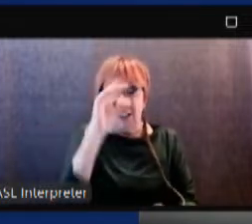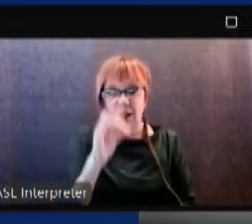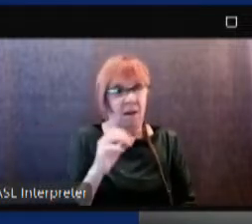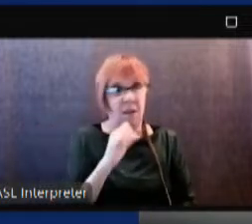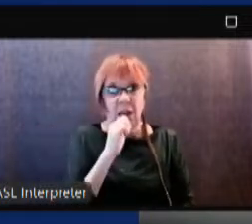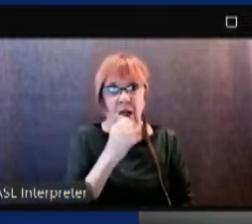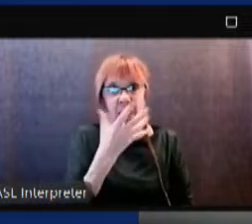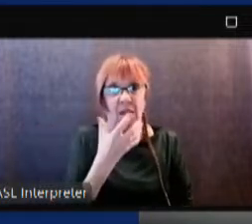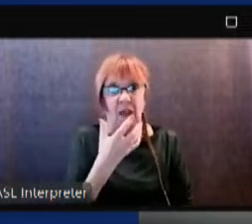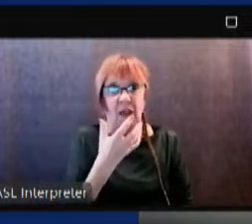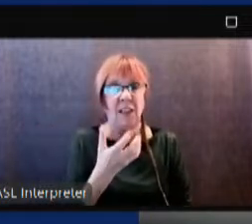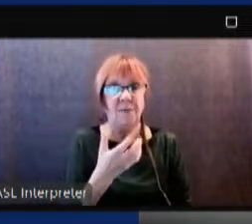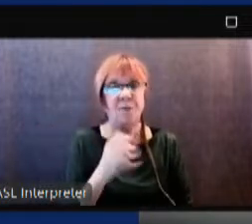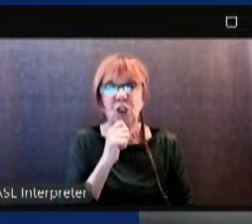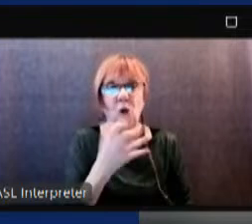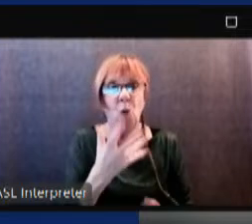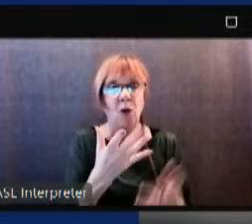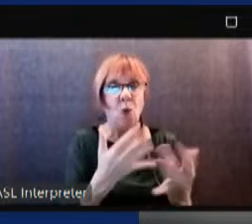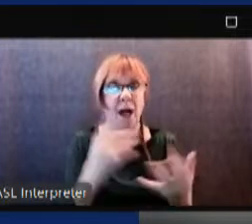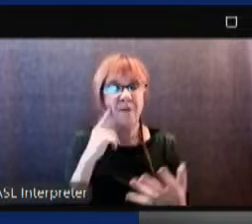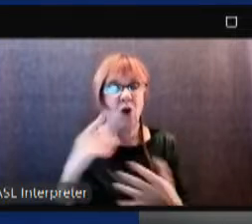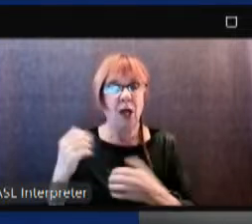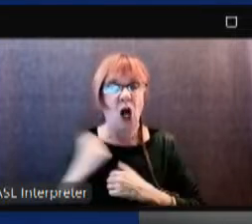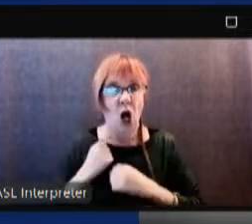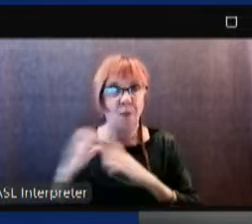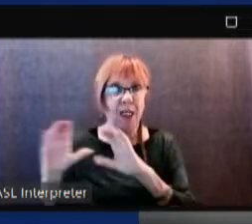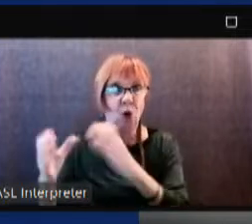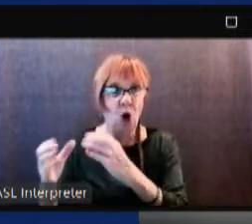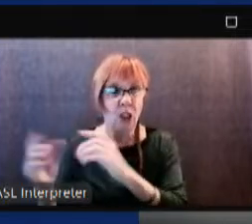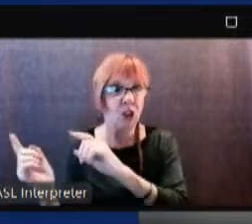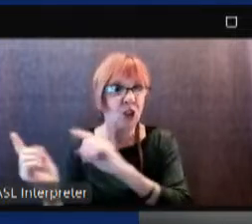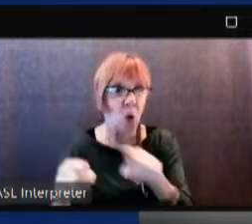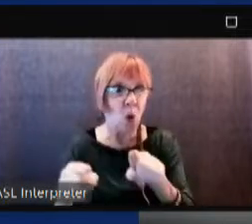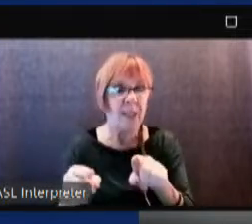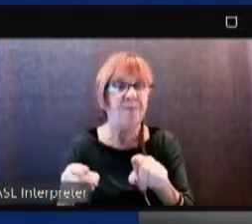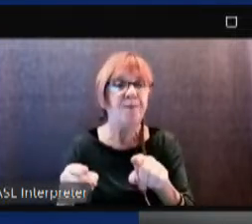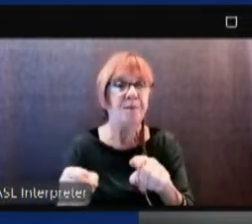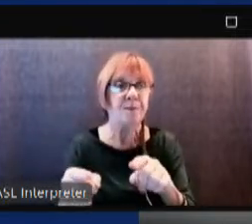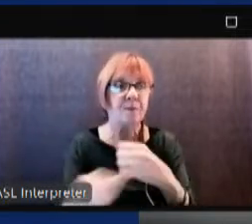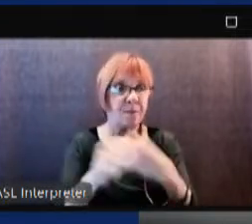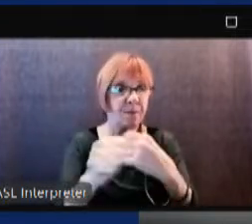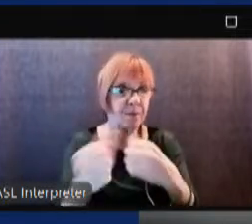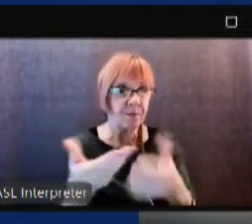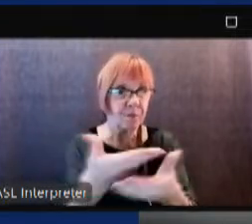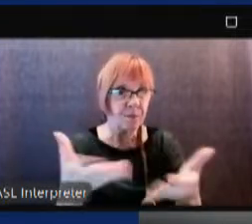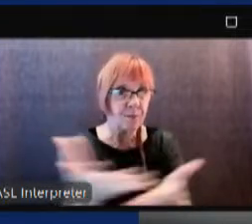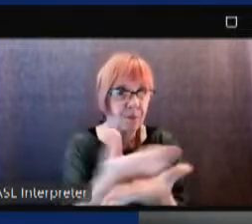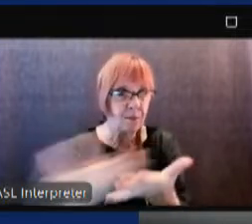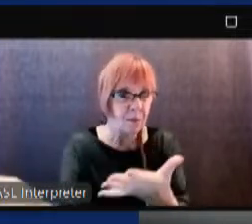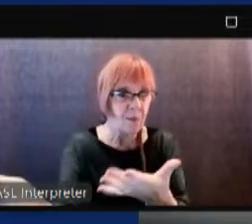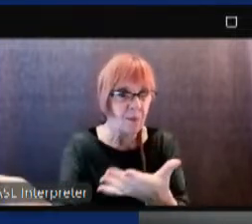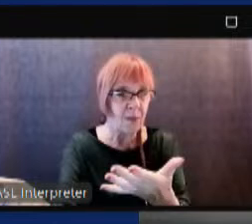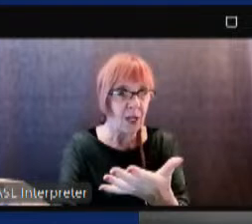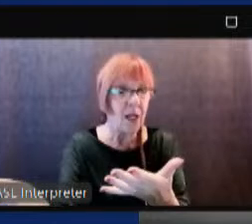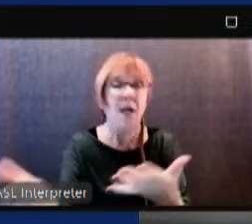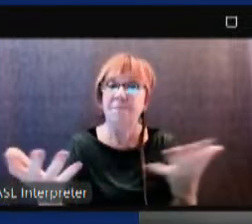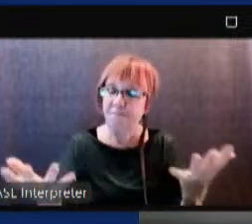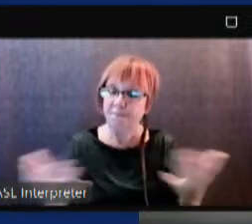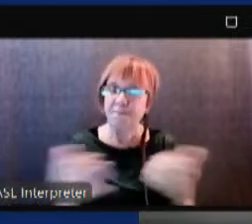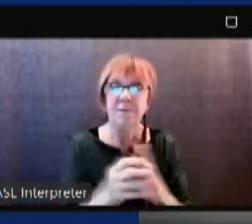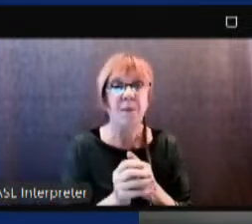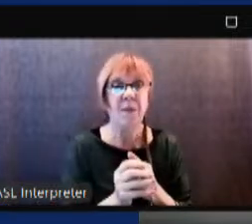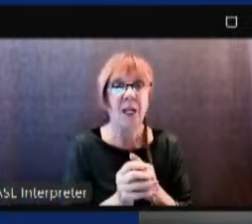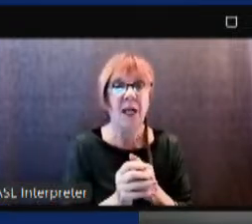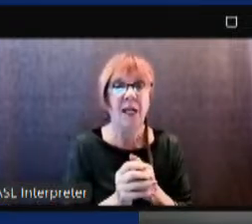wait for Army Corps to come in to do the hazardous material removal, just make sure that